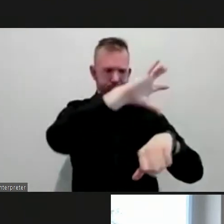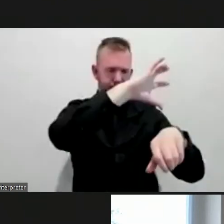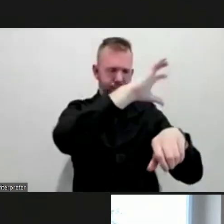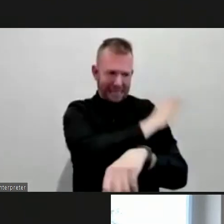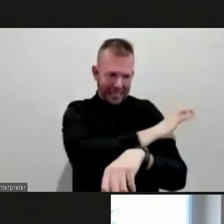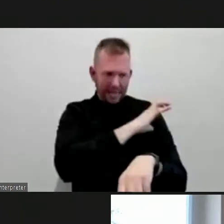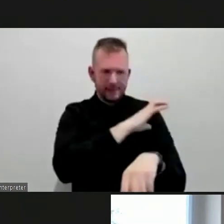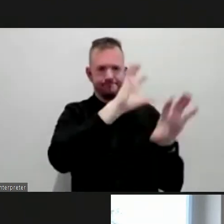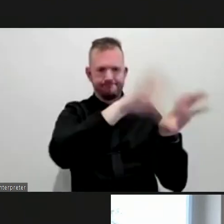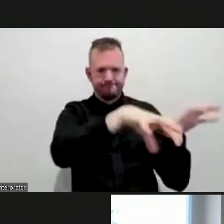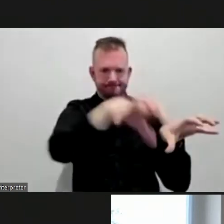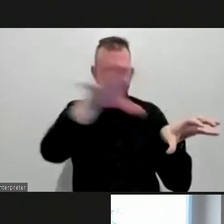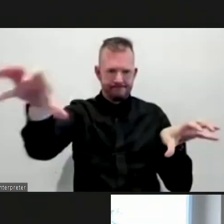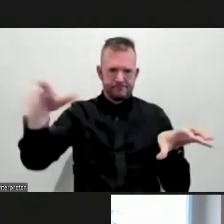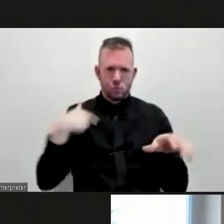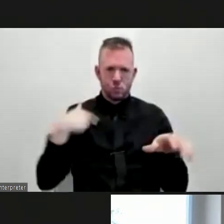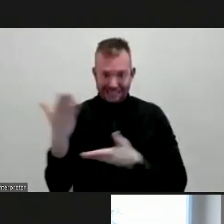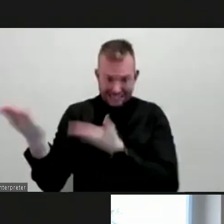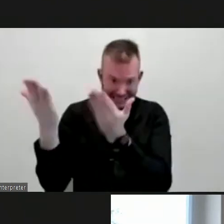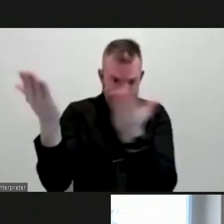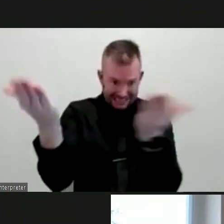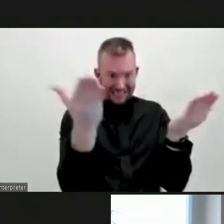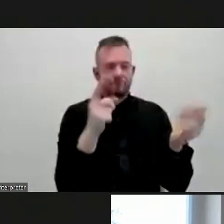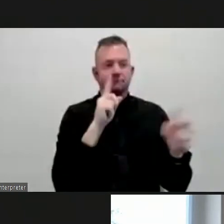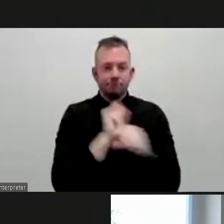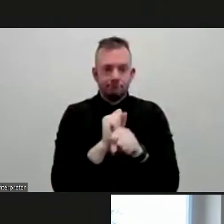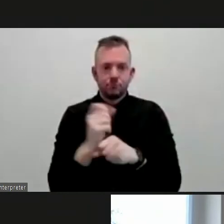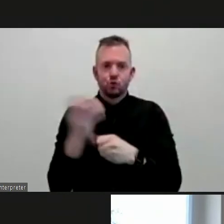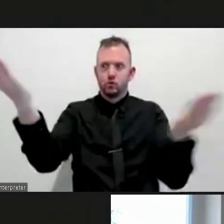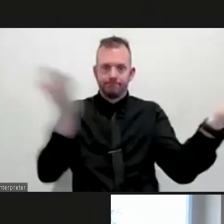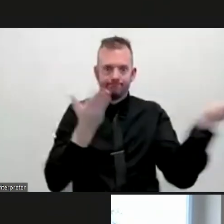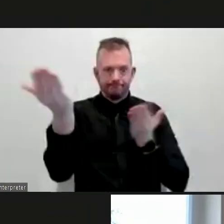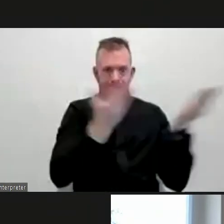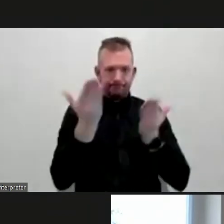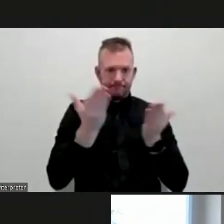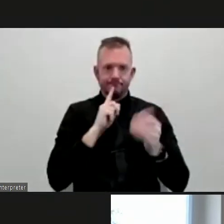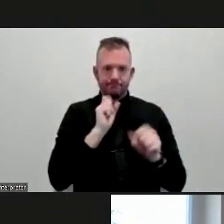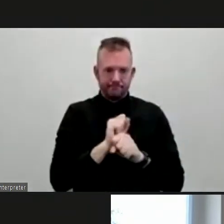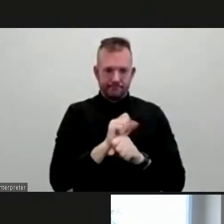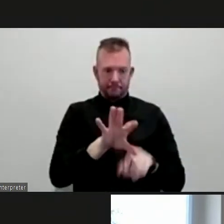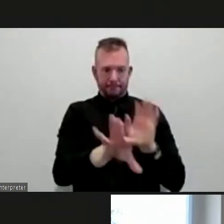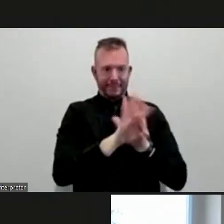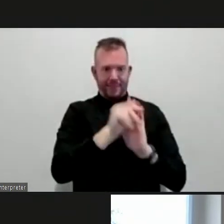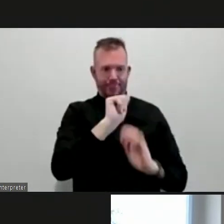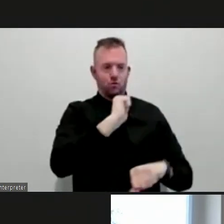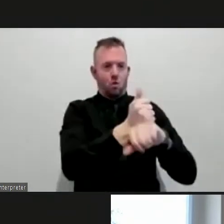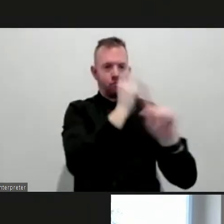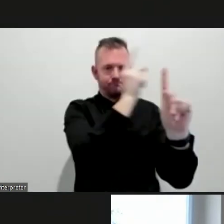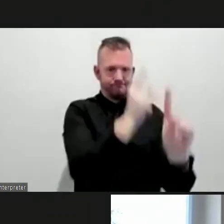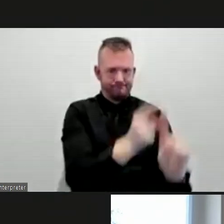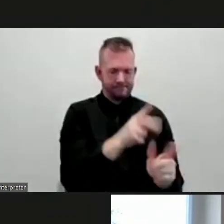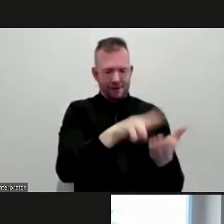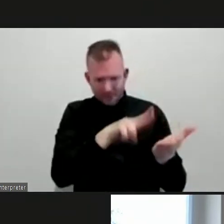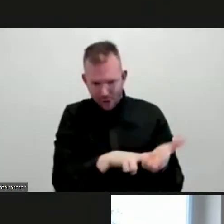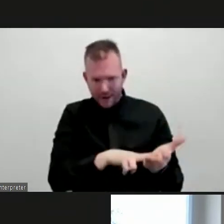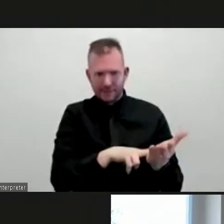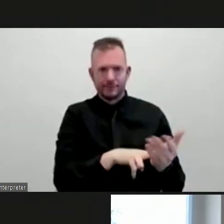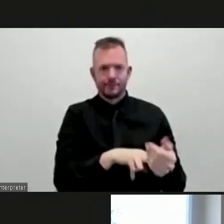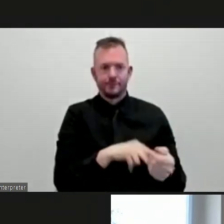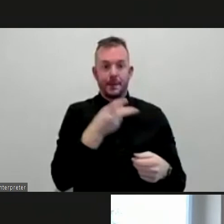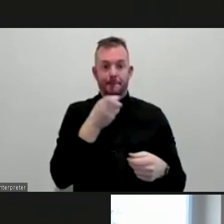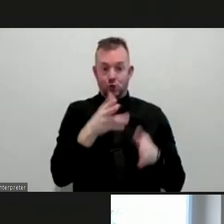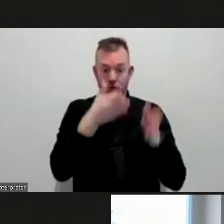a agreed upon price per person, so that they're not taking on the full cost